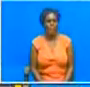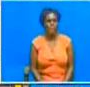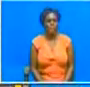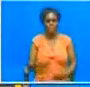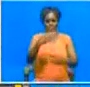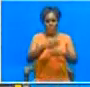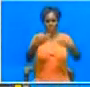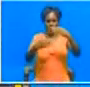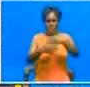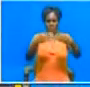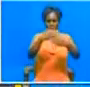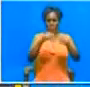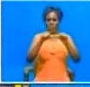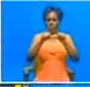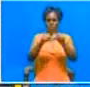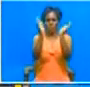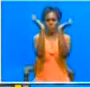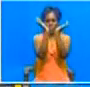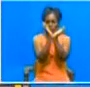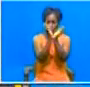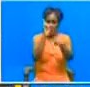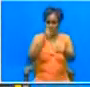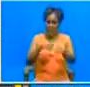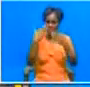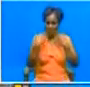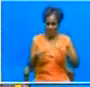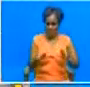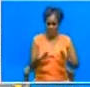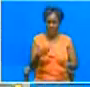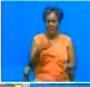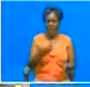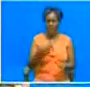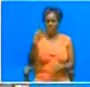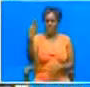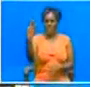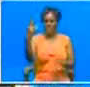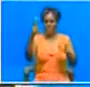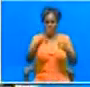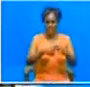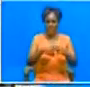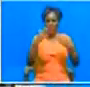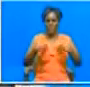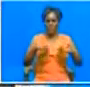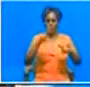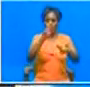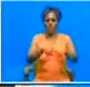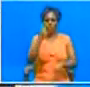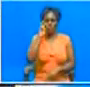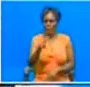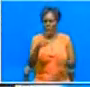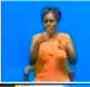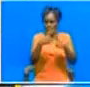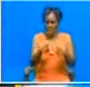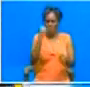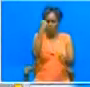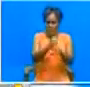Construction work is going on at the Bomet Stadium, where upon completion, it will seat around 37,000 spectators. But amid the hard